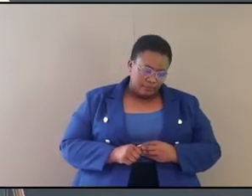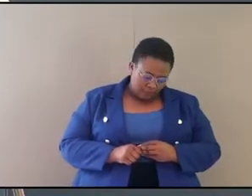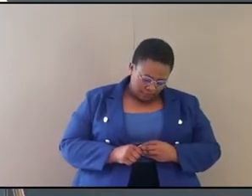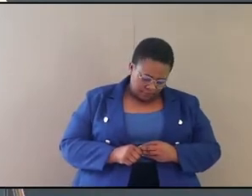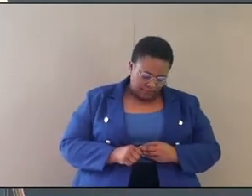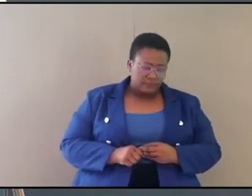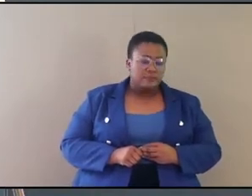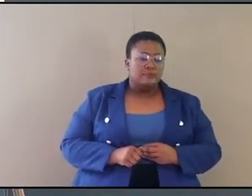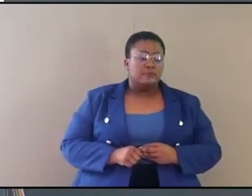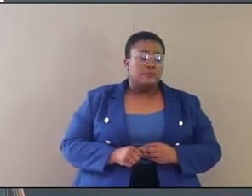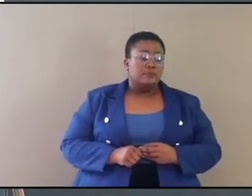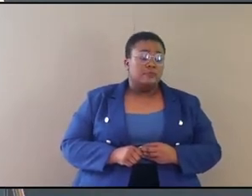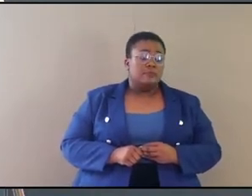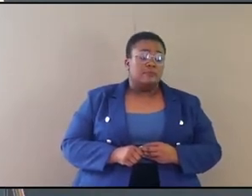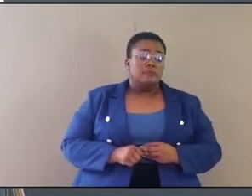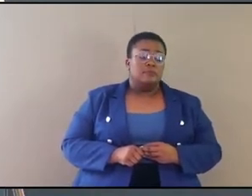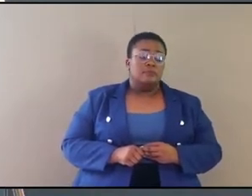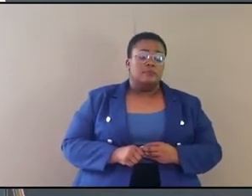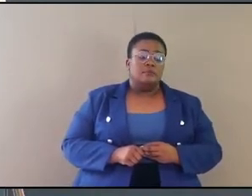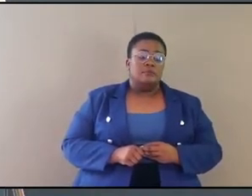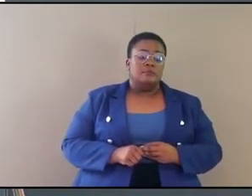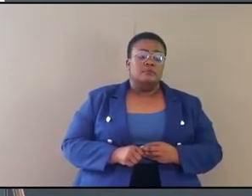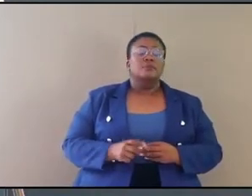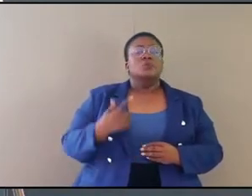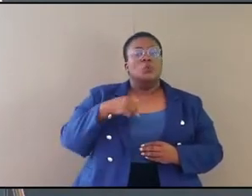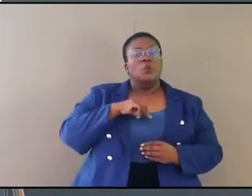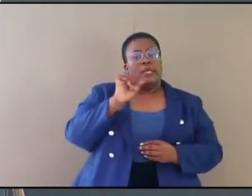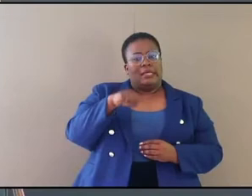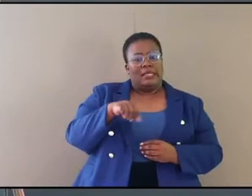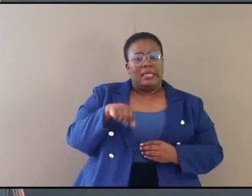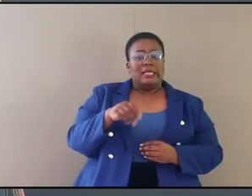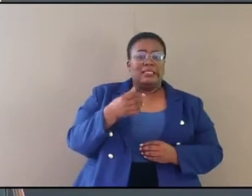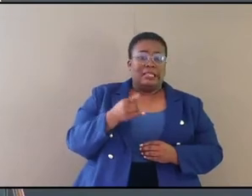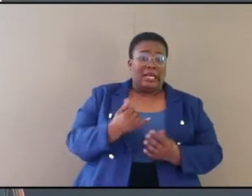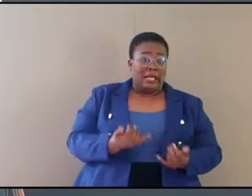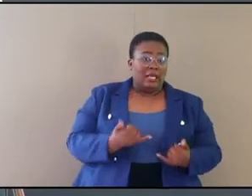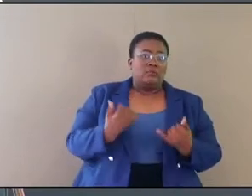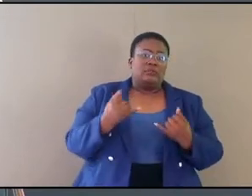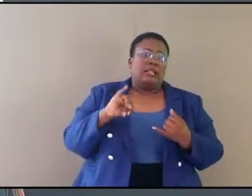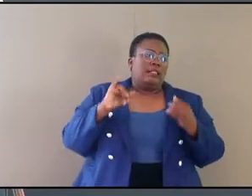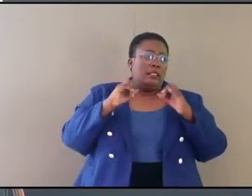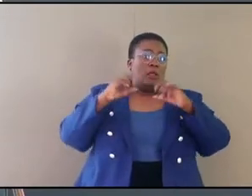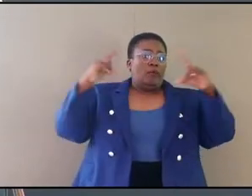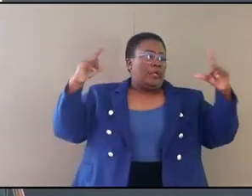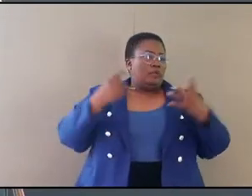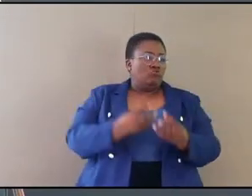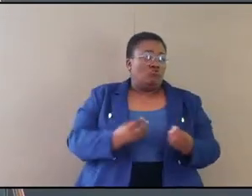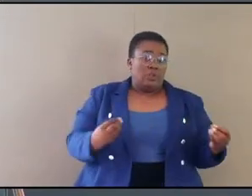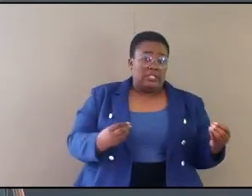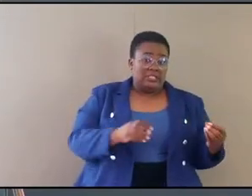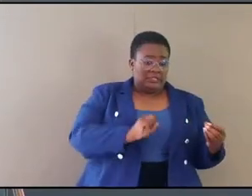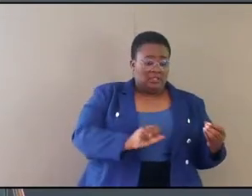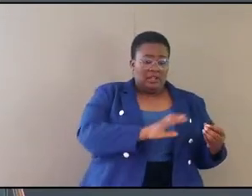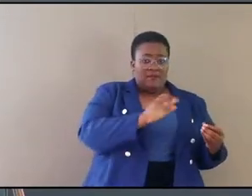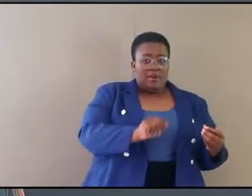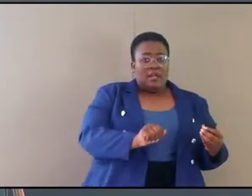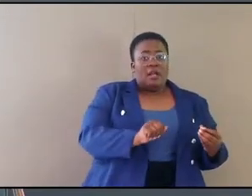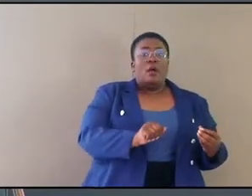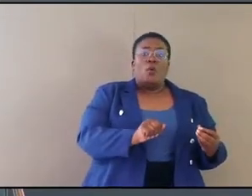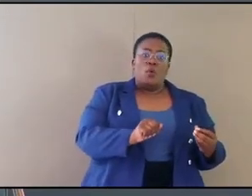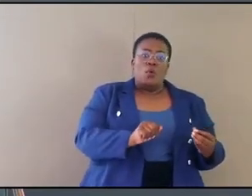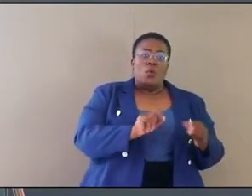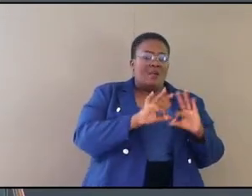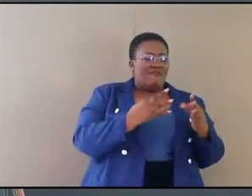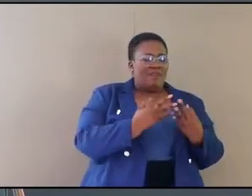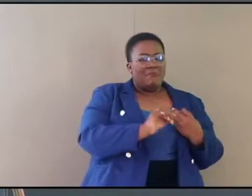So we are still very acutely aware of the fact that children in this country live in very poor households,